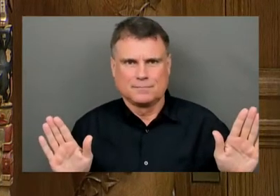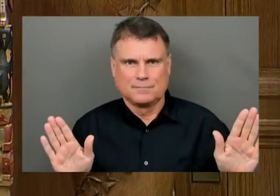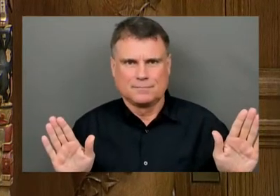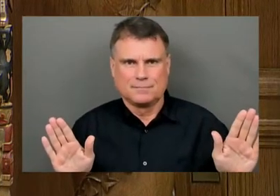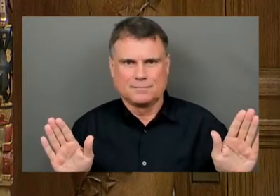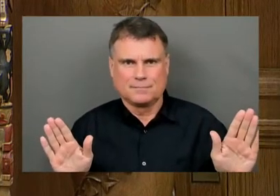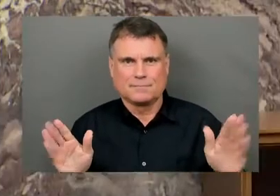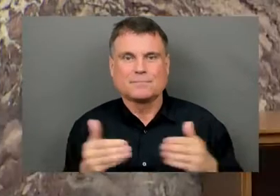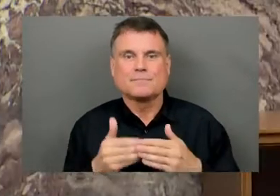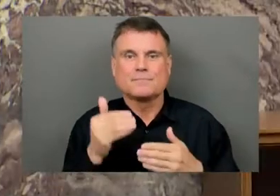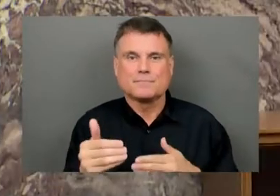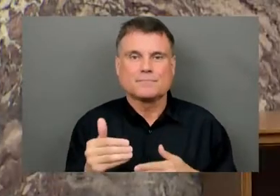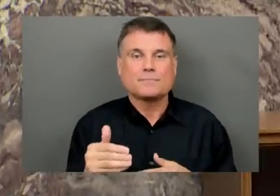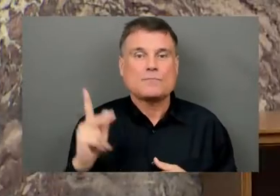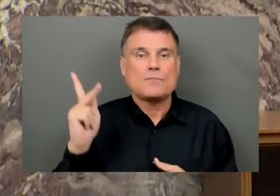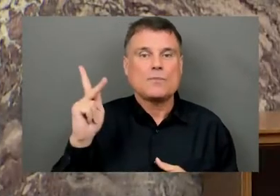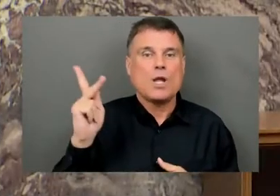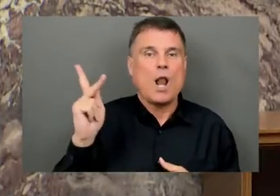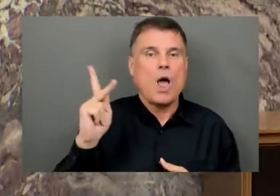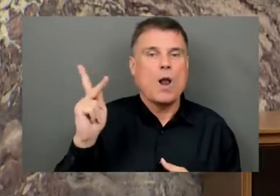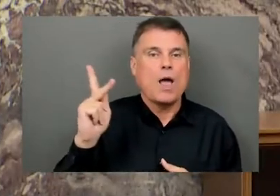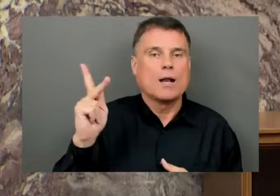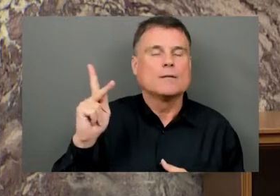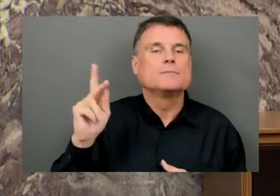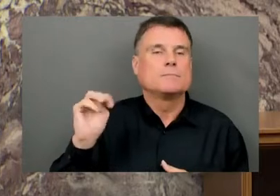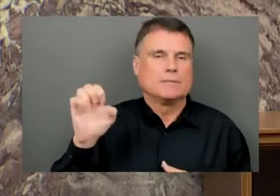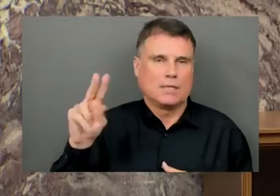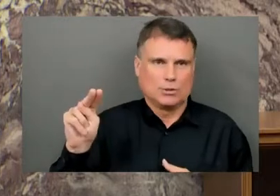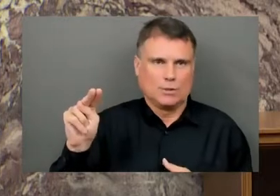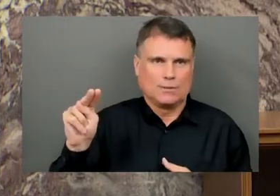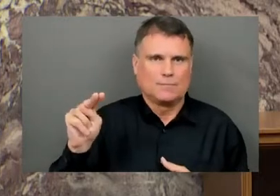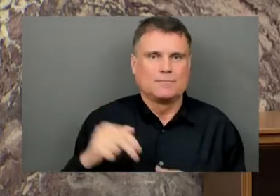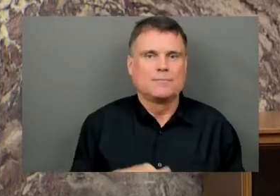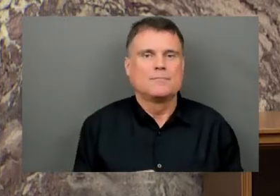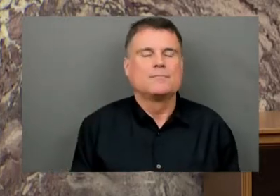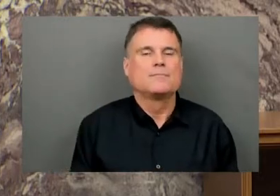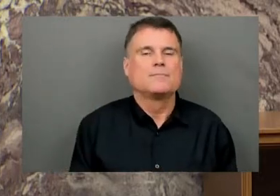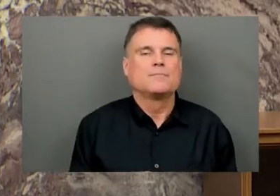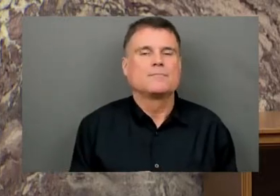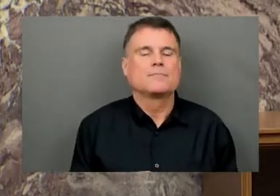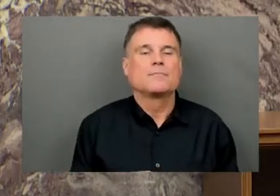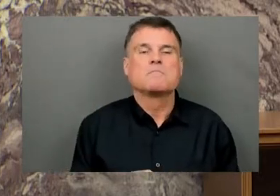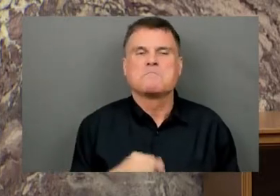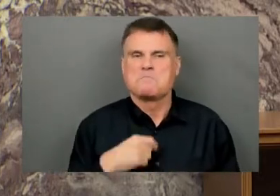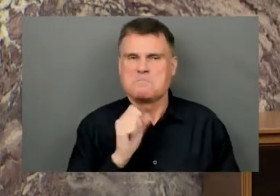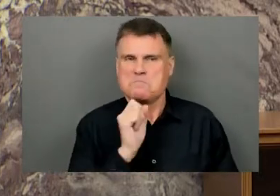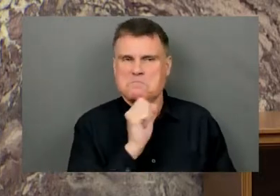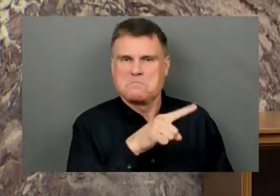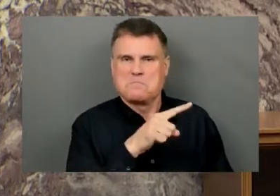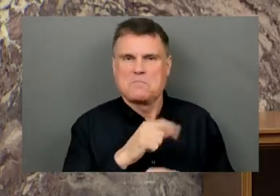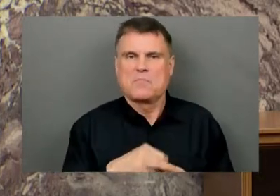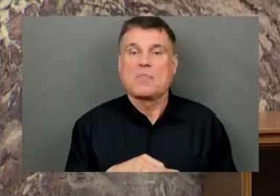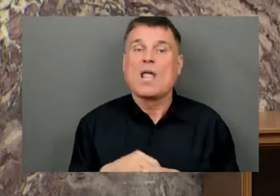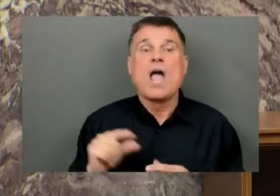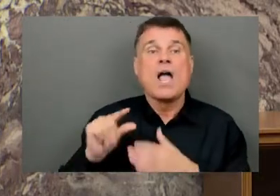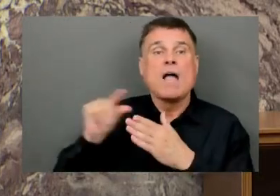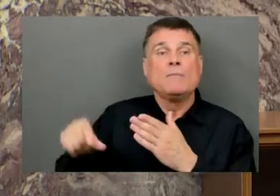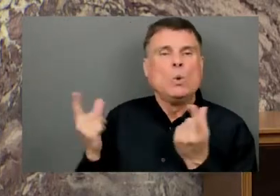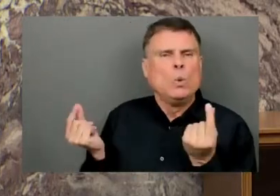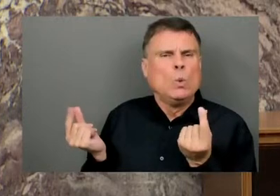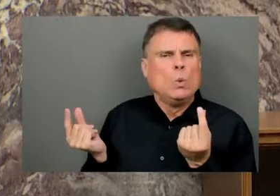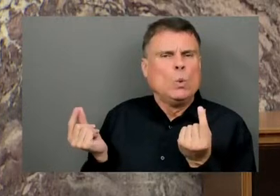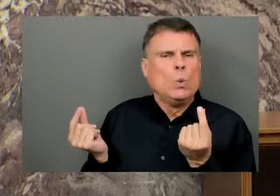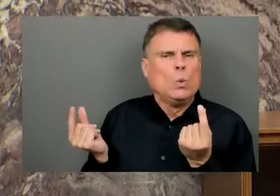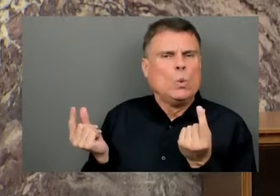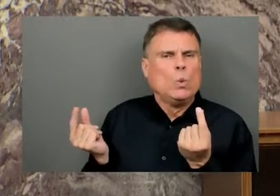This government seems convinced to take tax dollars and give rebate pennies. What